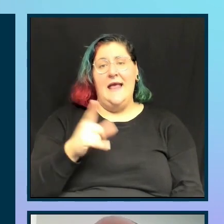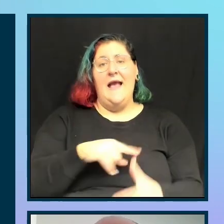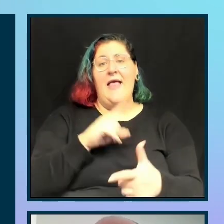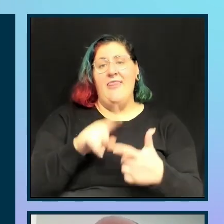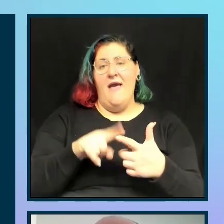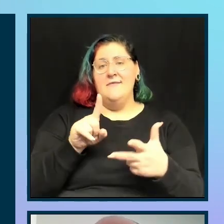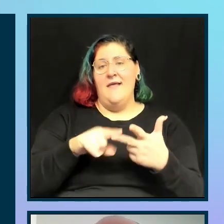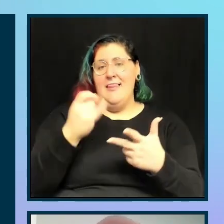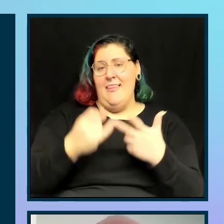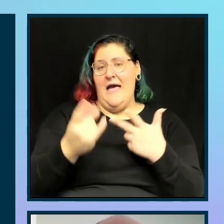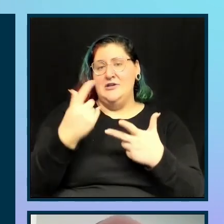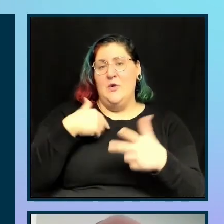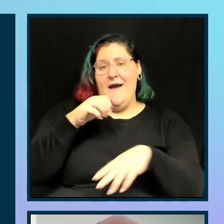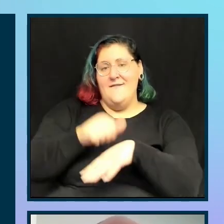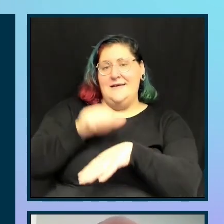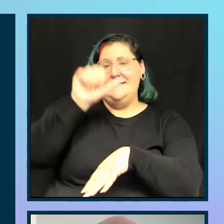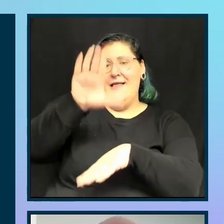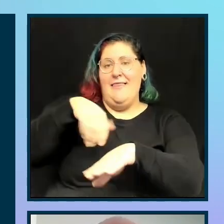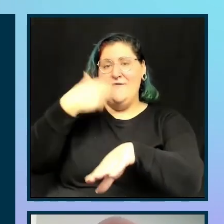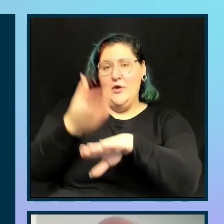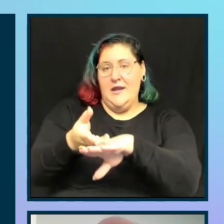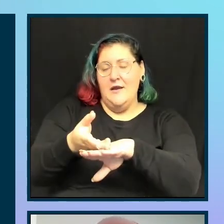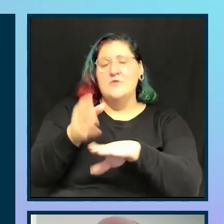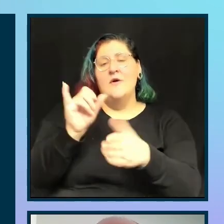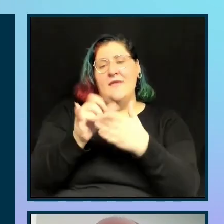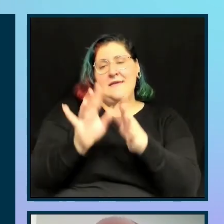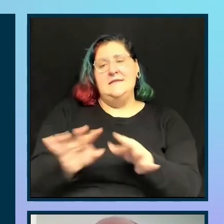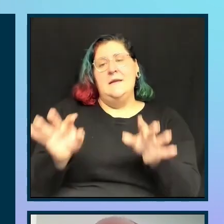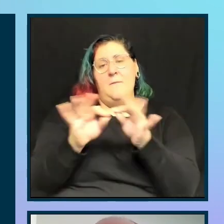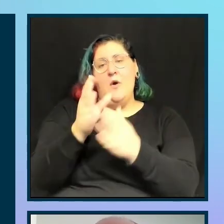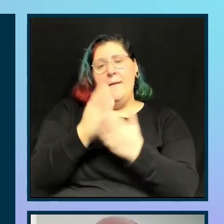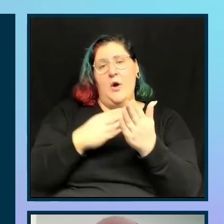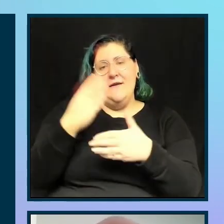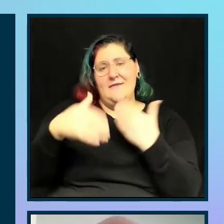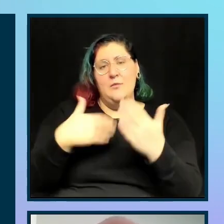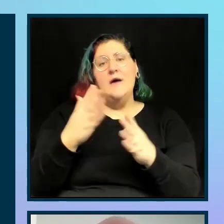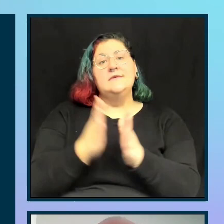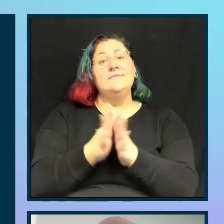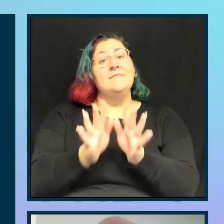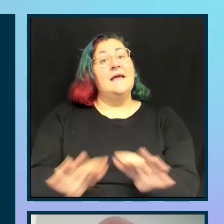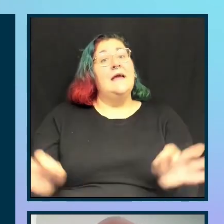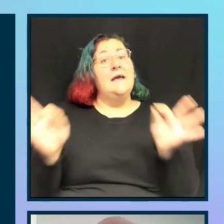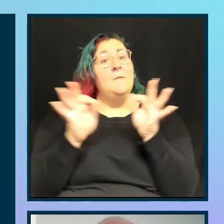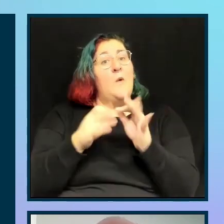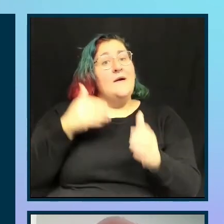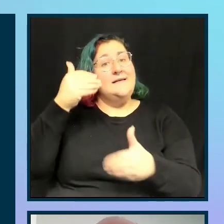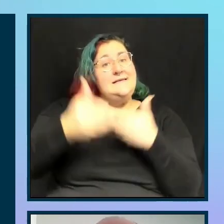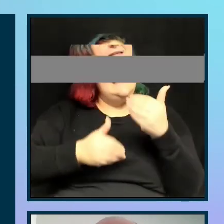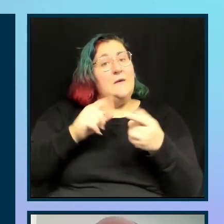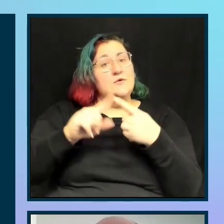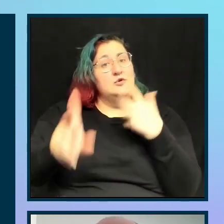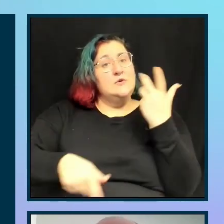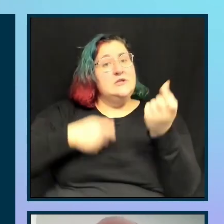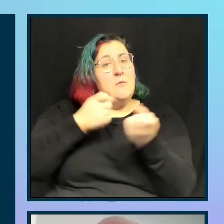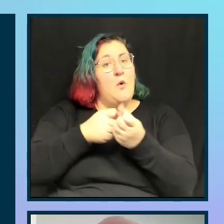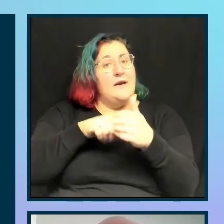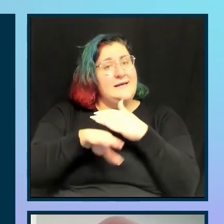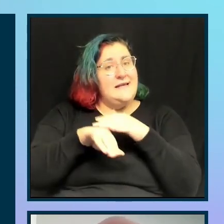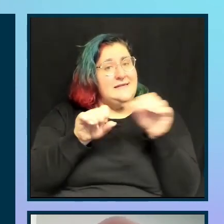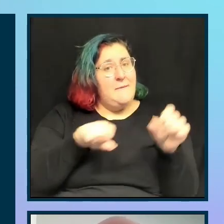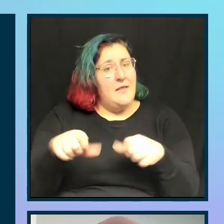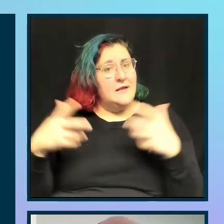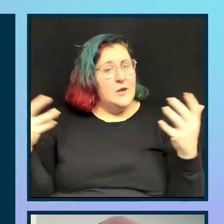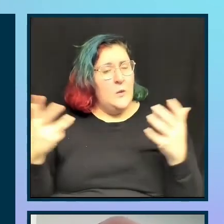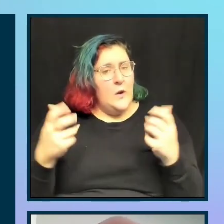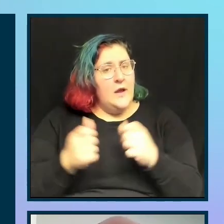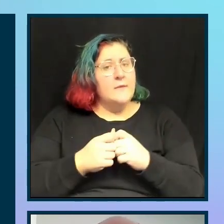steps that take place in that process. And those key steps to be able to support accessibility have as a key component, making sure